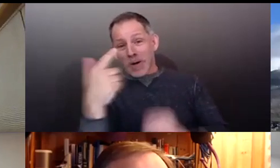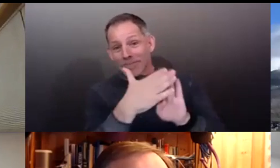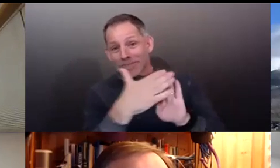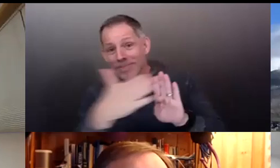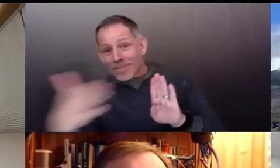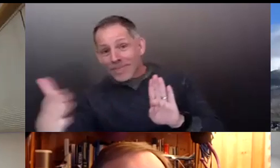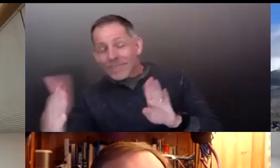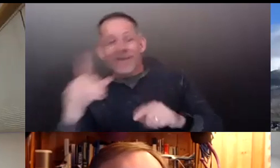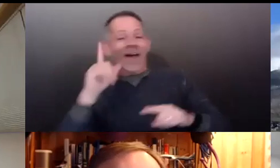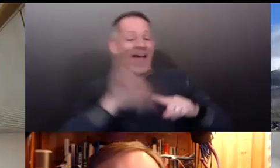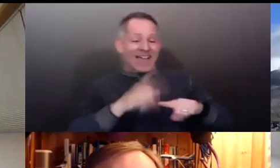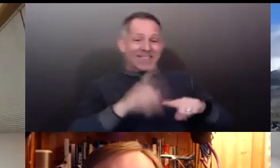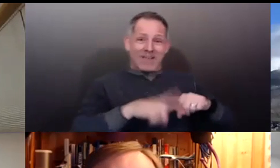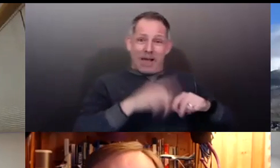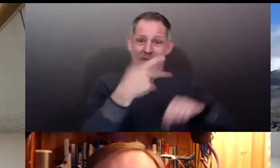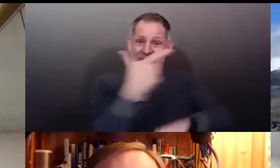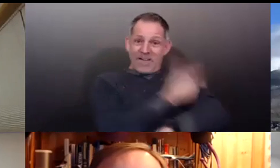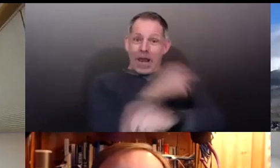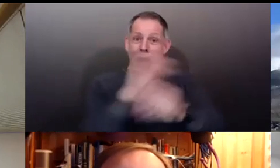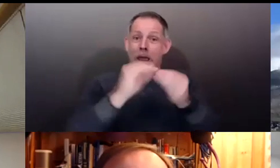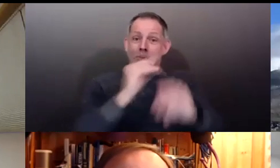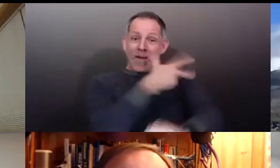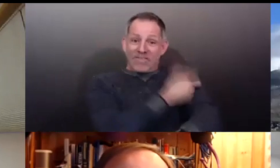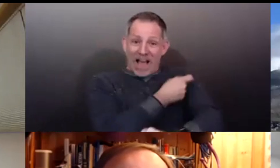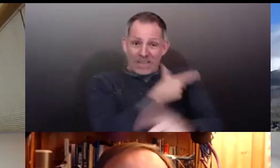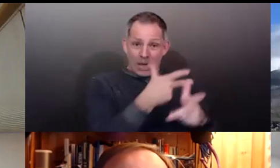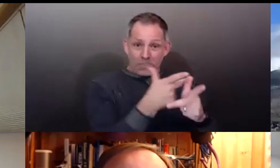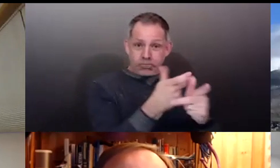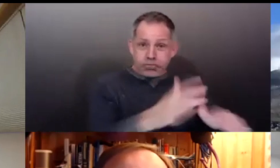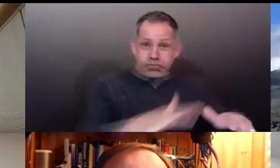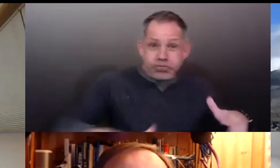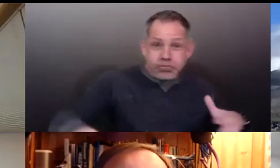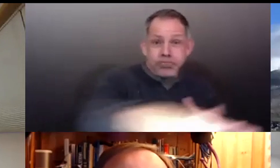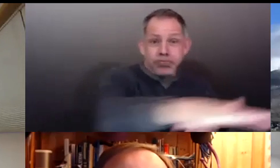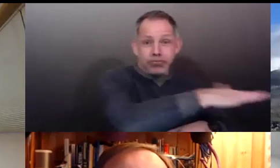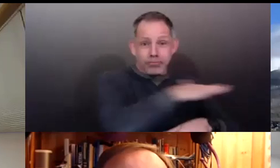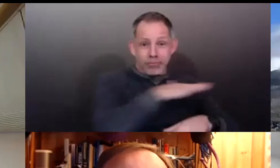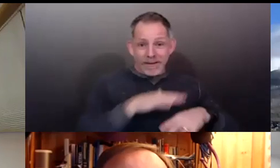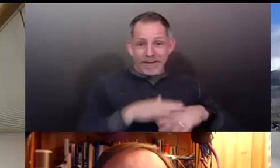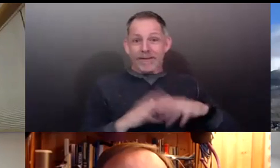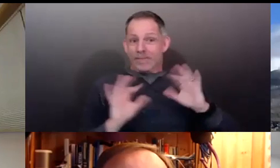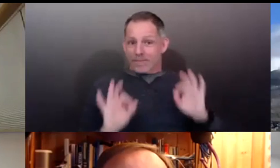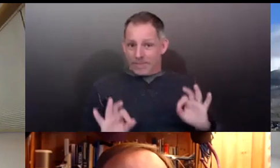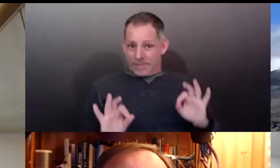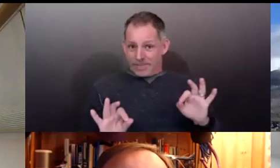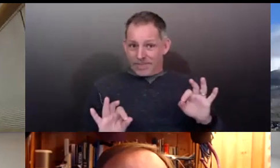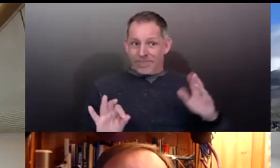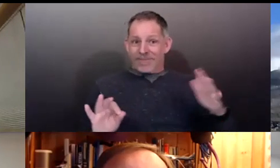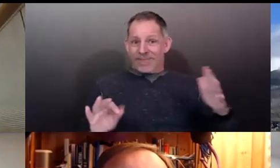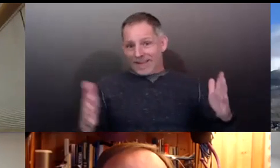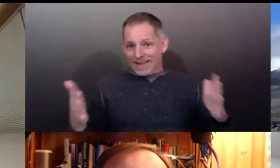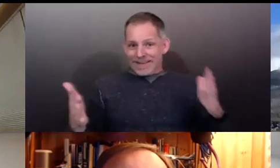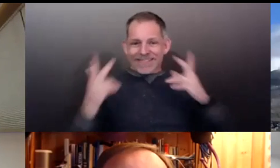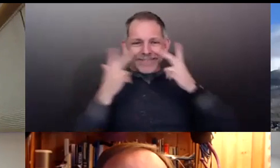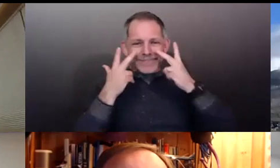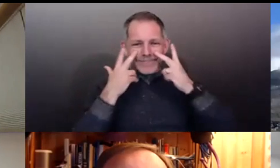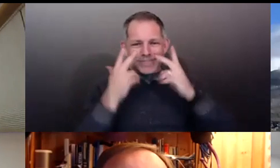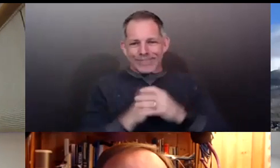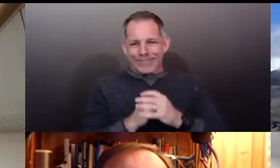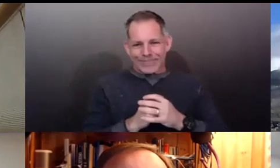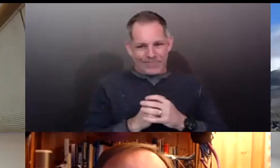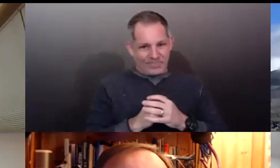surge is hopefully put to rest. Then we could really